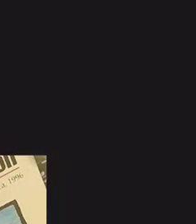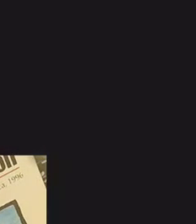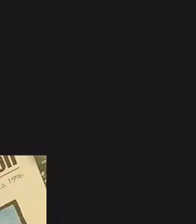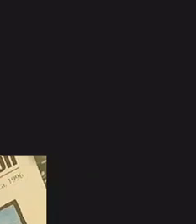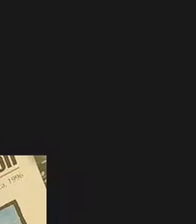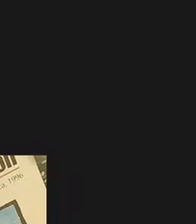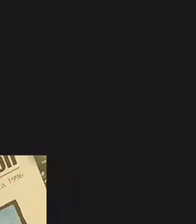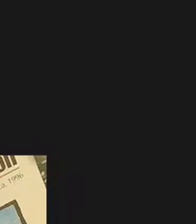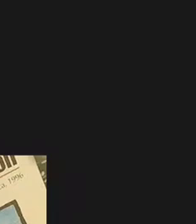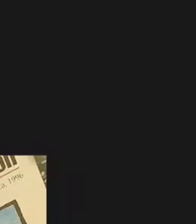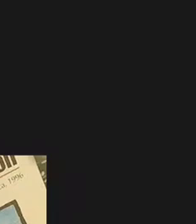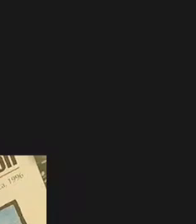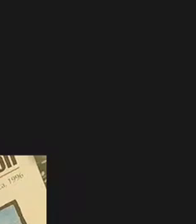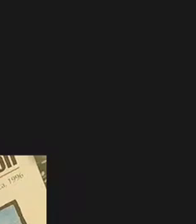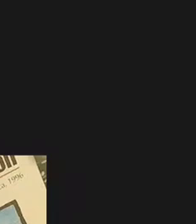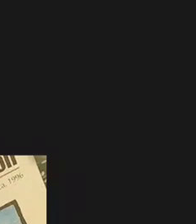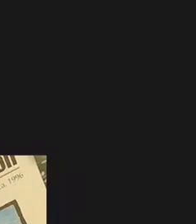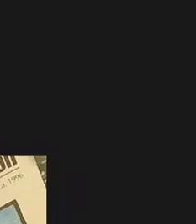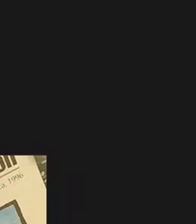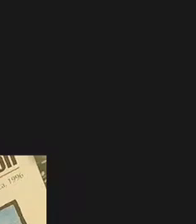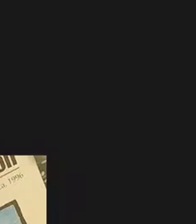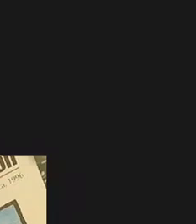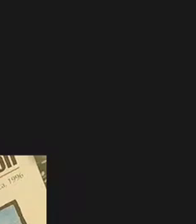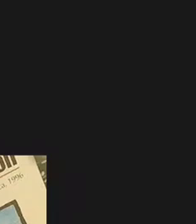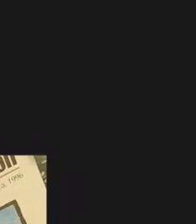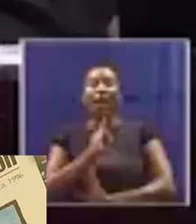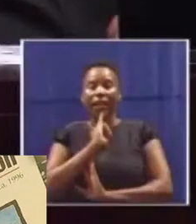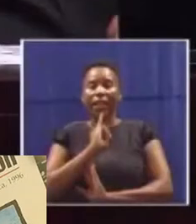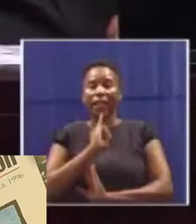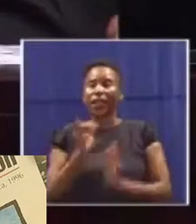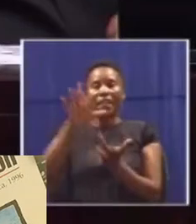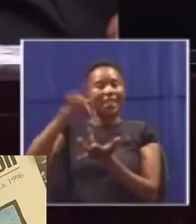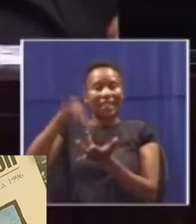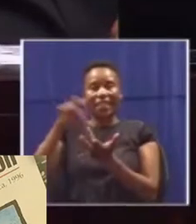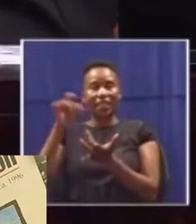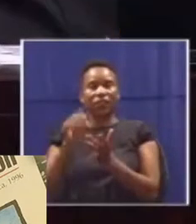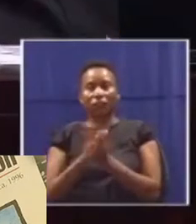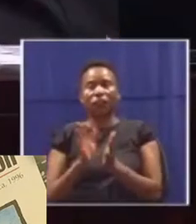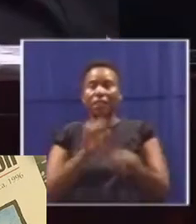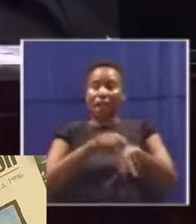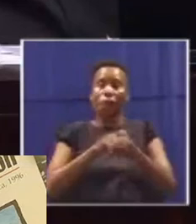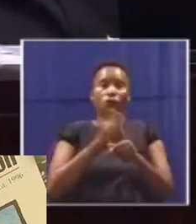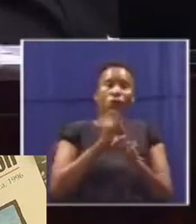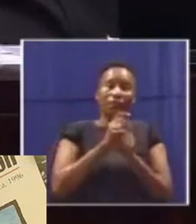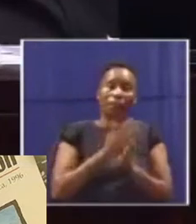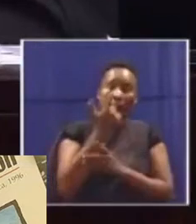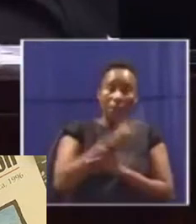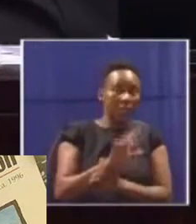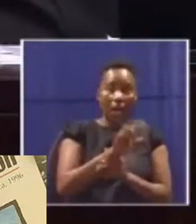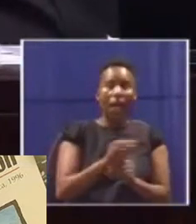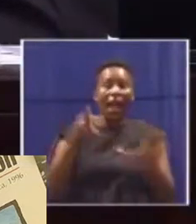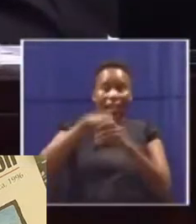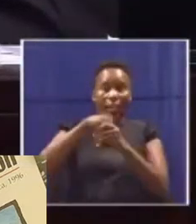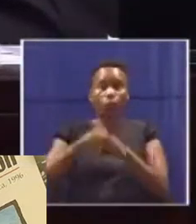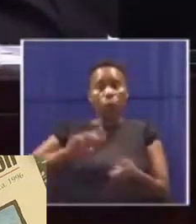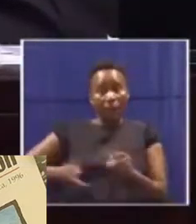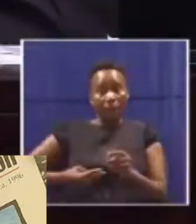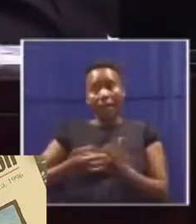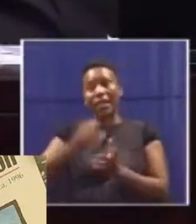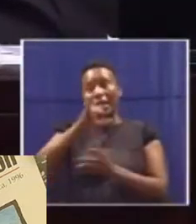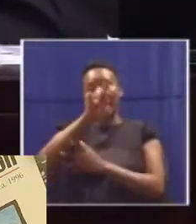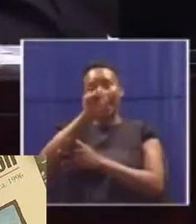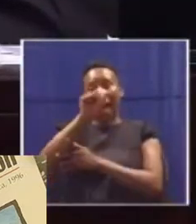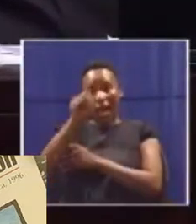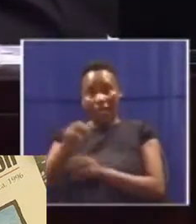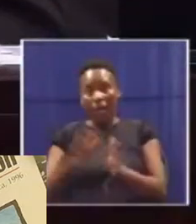who referred to Israel. Let me state, don't be selective in application of critique. Include the women of Iran